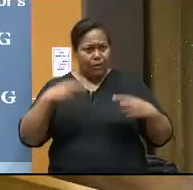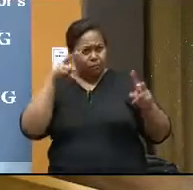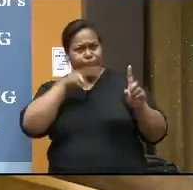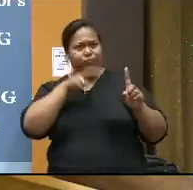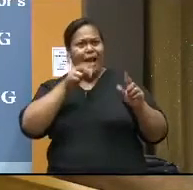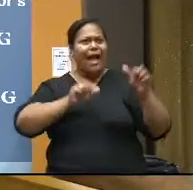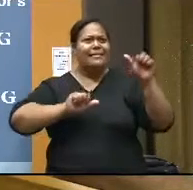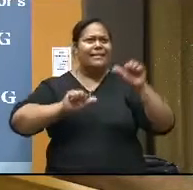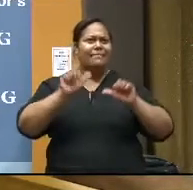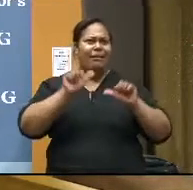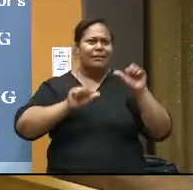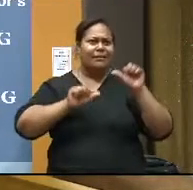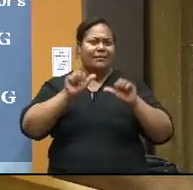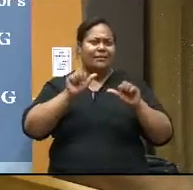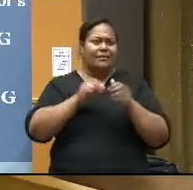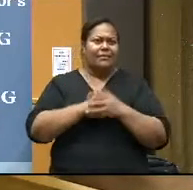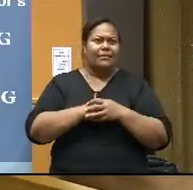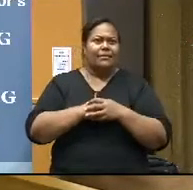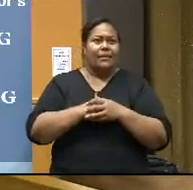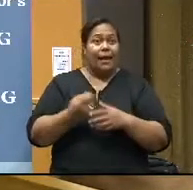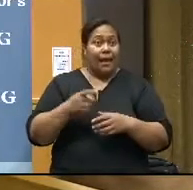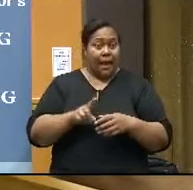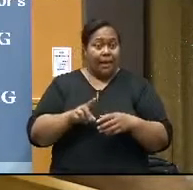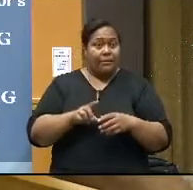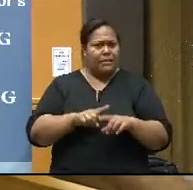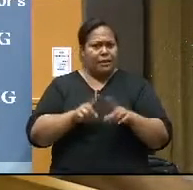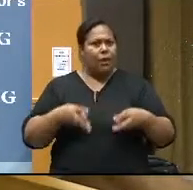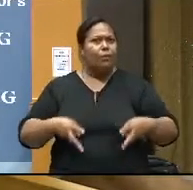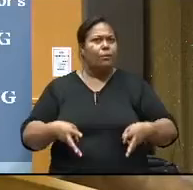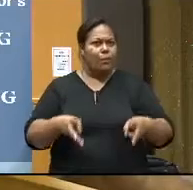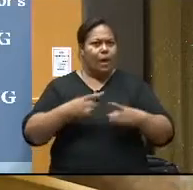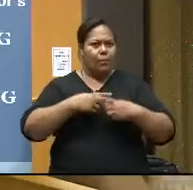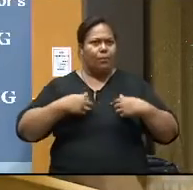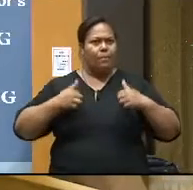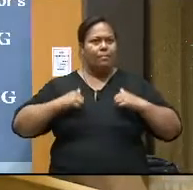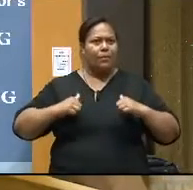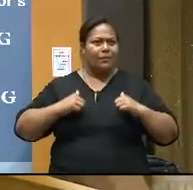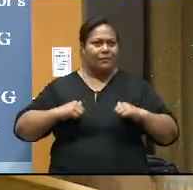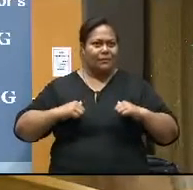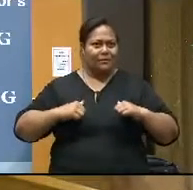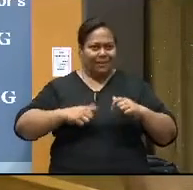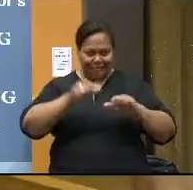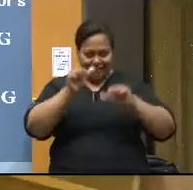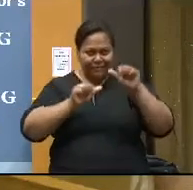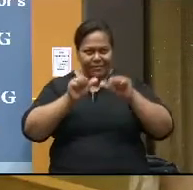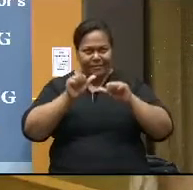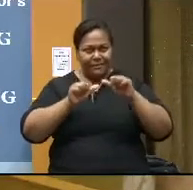of assessment and significant way in which we practice this